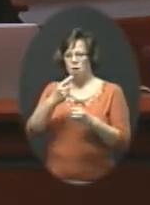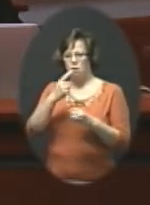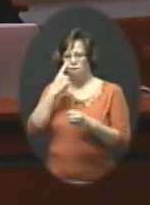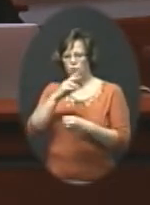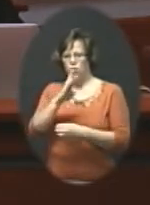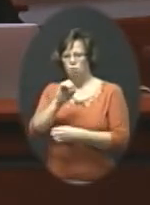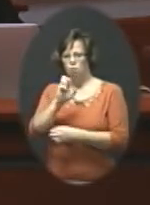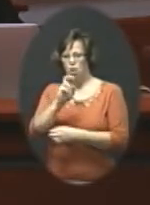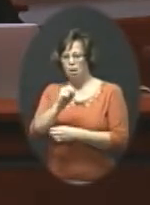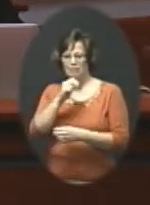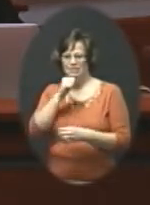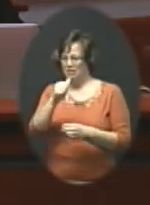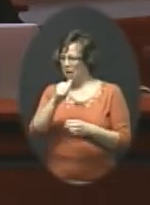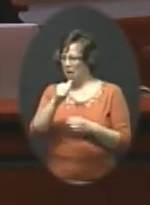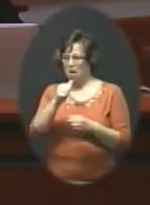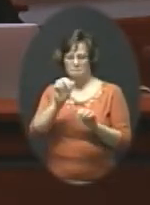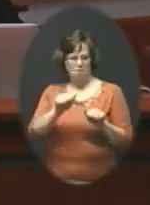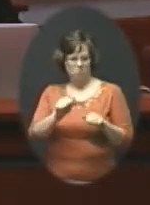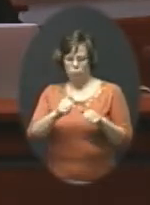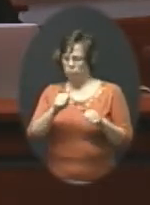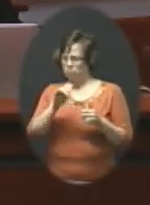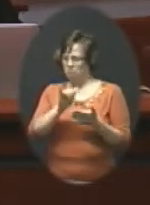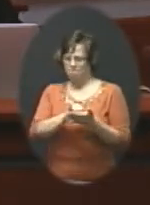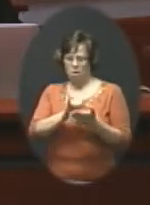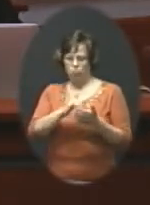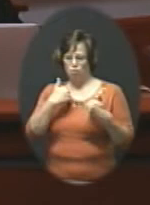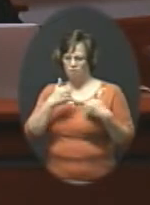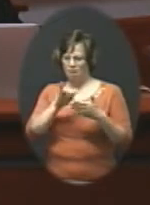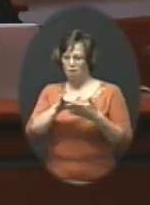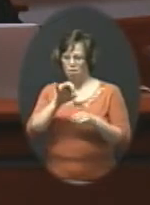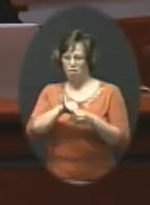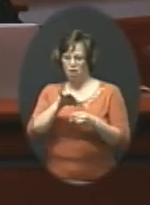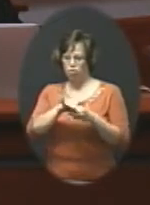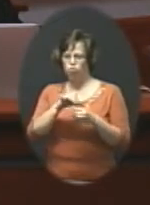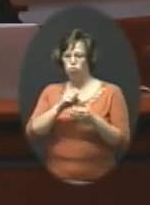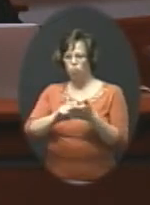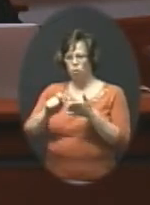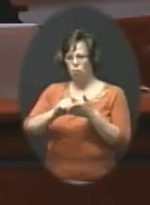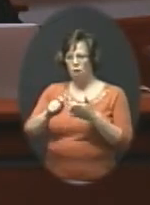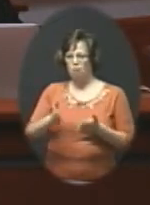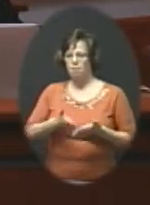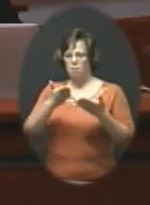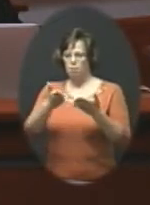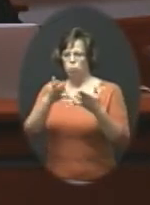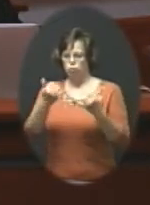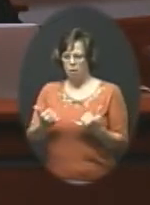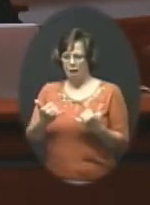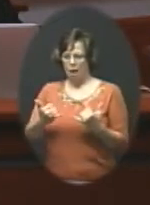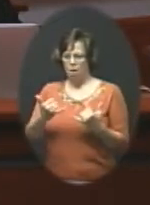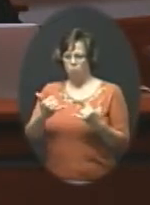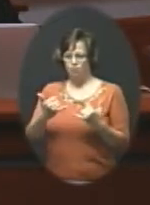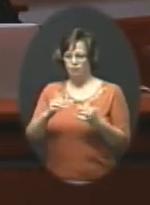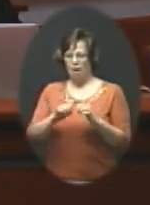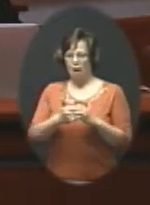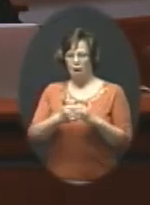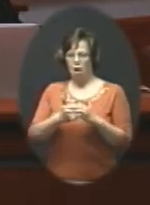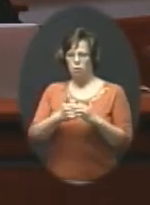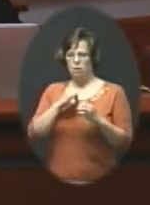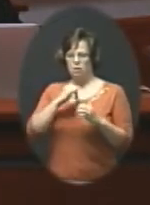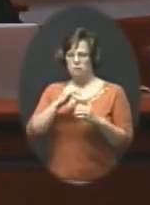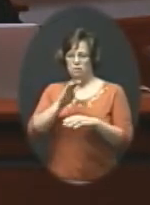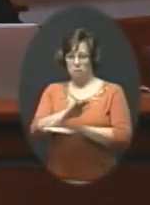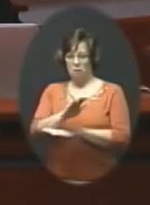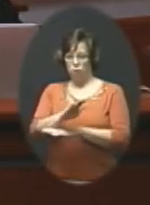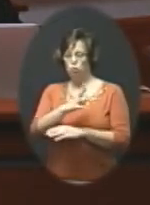that says it would not be possible to have that election. So they are writing the proposals right now, at least the way it sat this